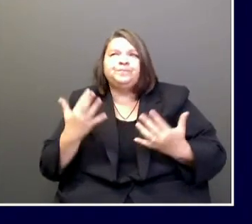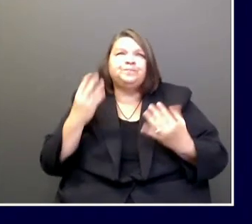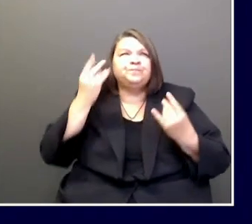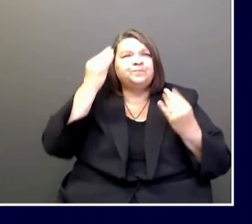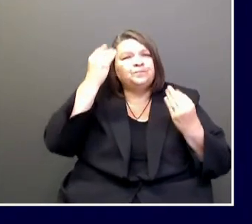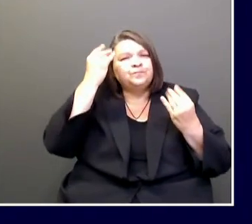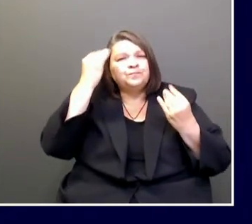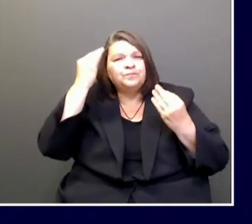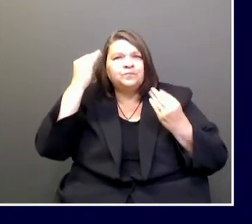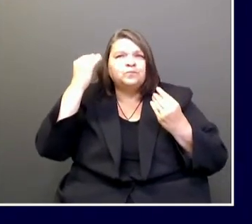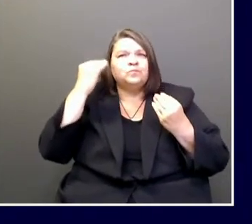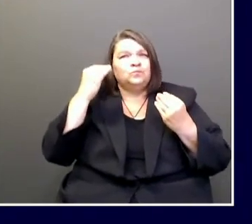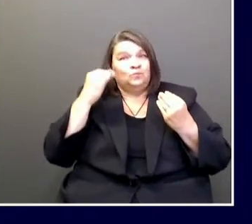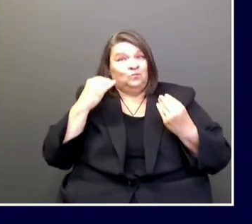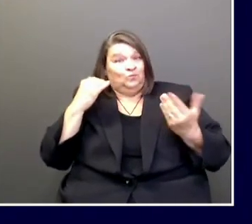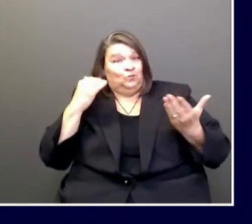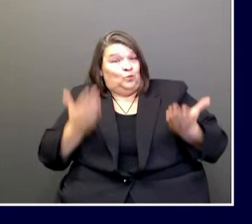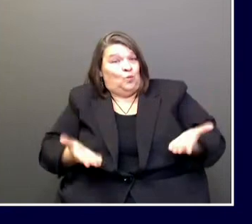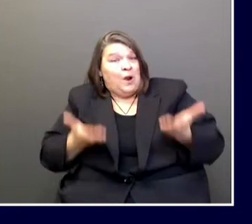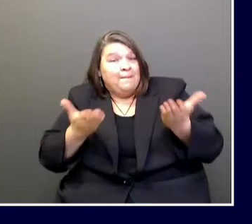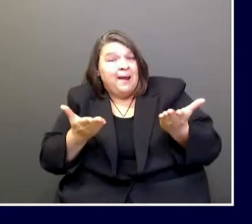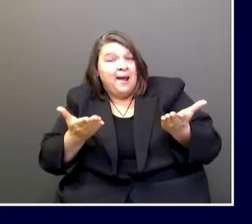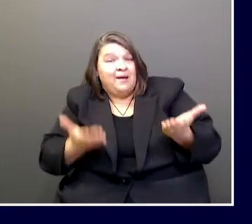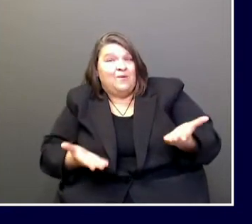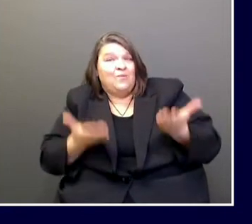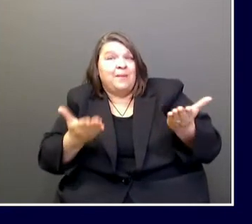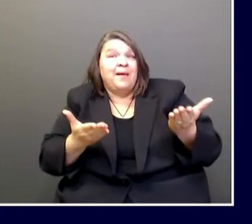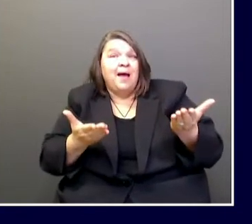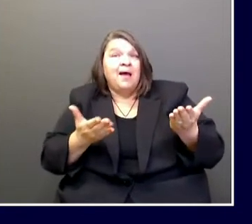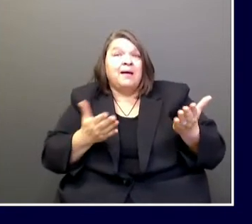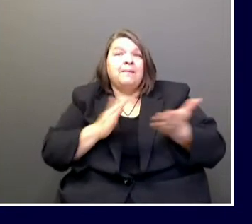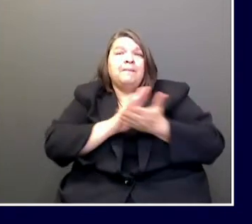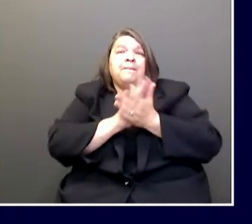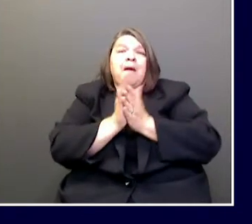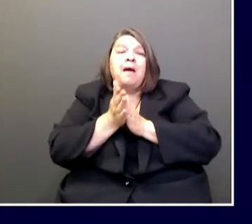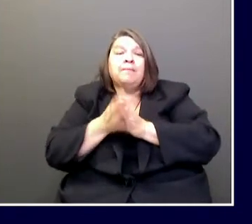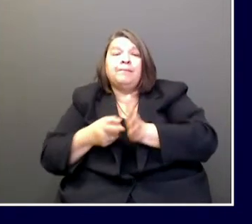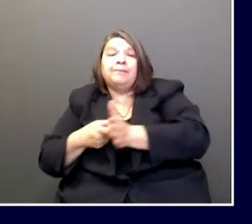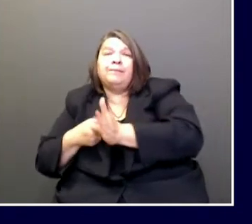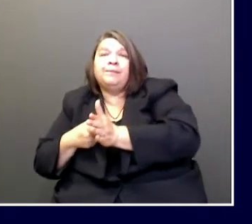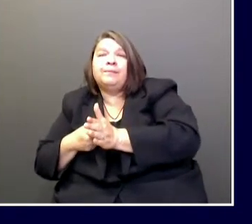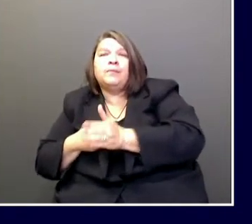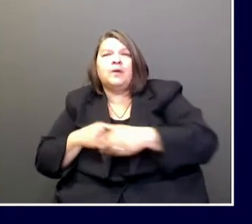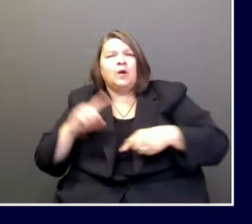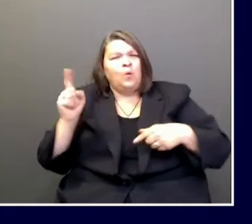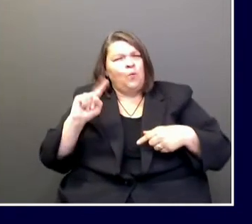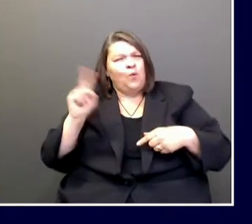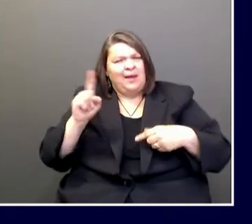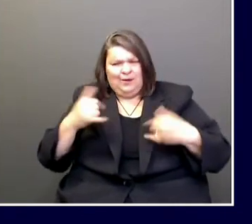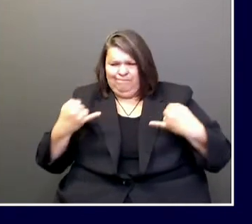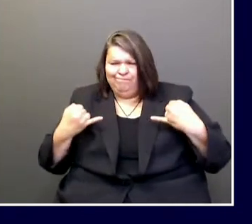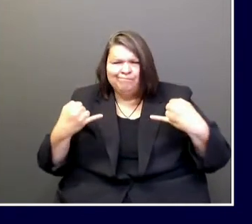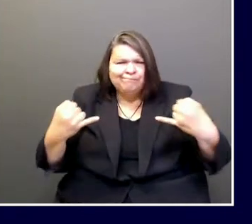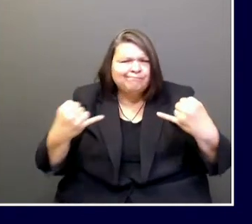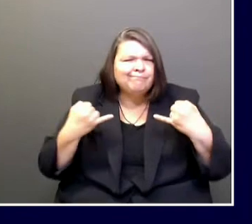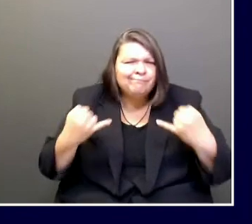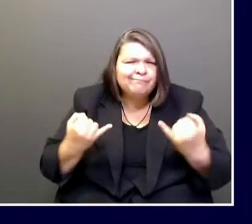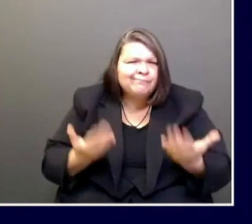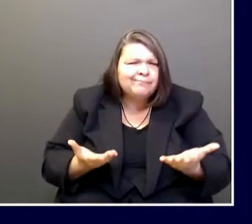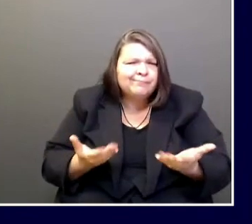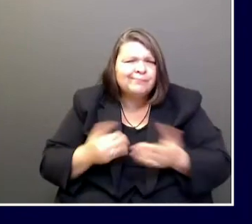from a recommendation into a mandate, or is there a threshold? Yeah, I'll start, Commissioner, if you want.